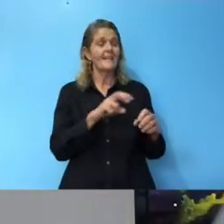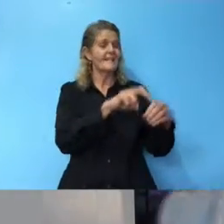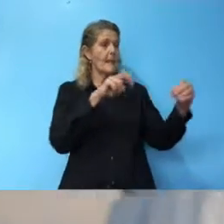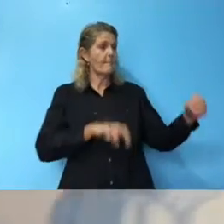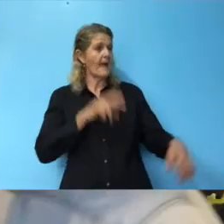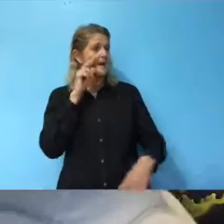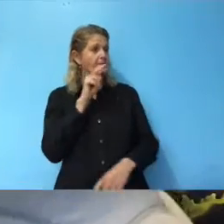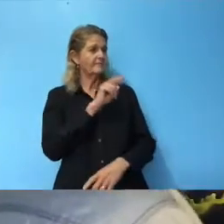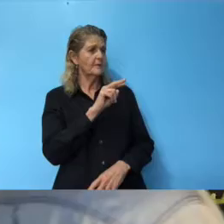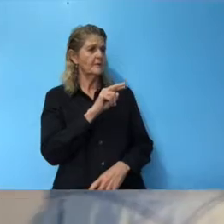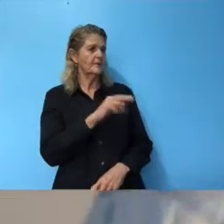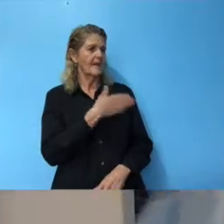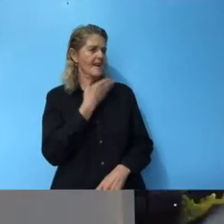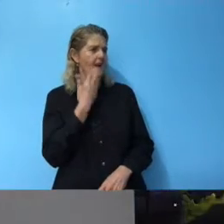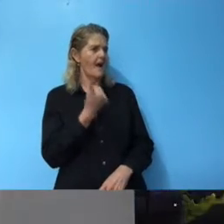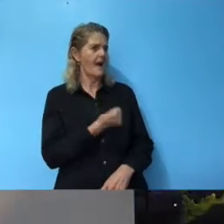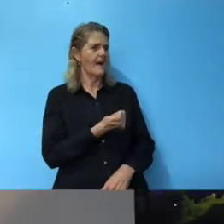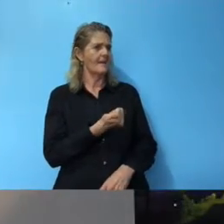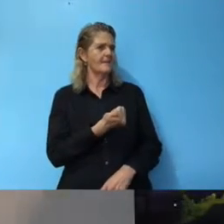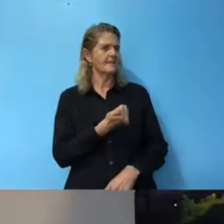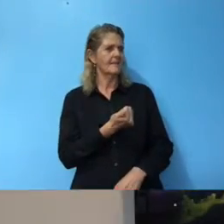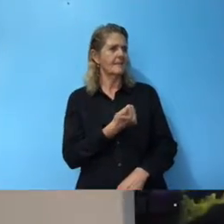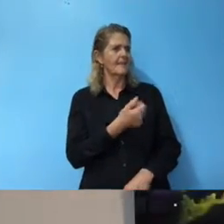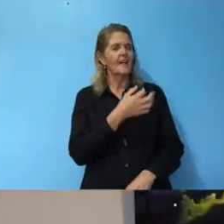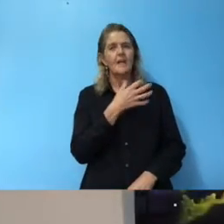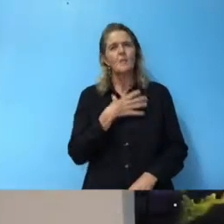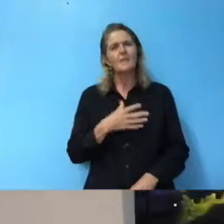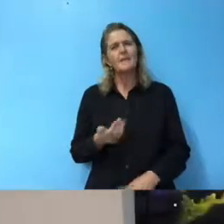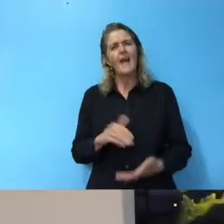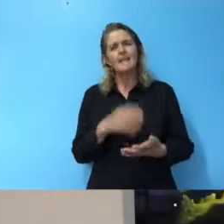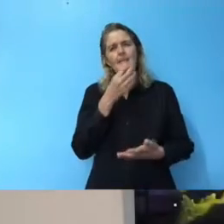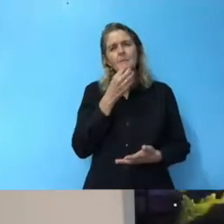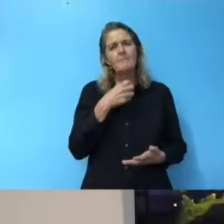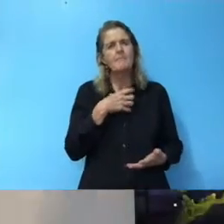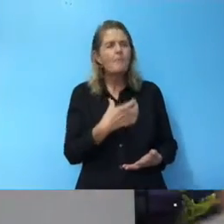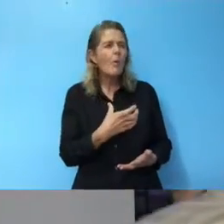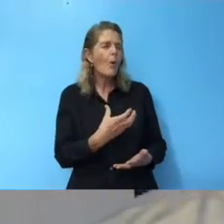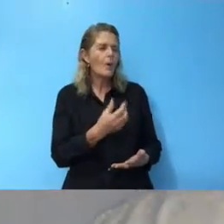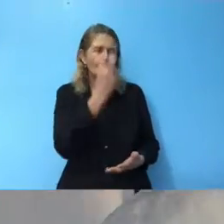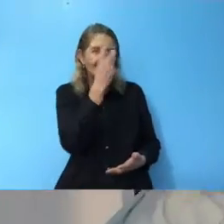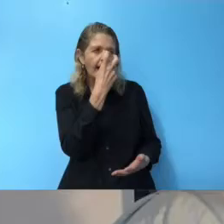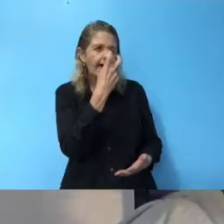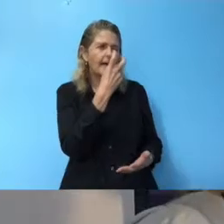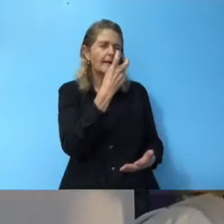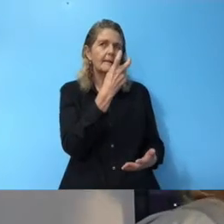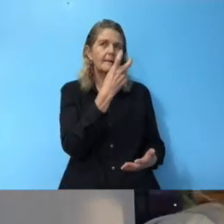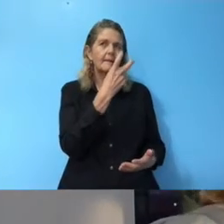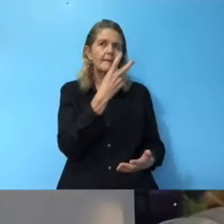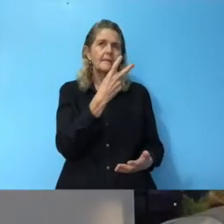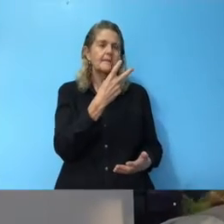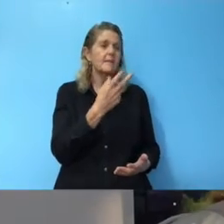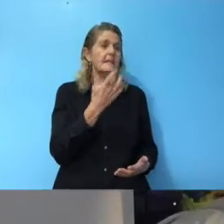Okay, stepping back, cool. Now I want a little bit more darkness. Get the paint's drying, give it a